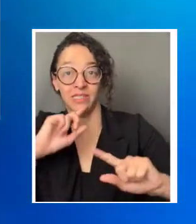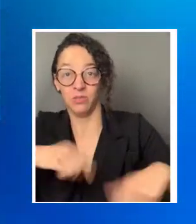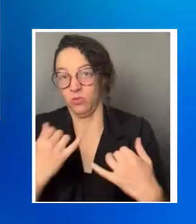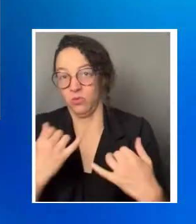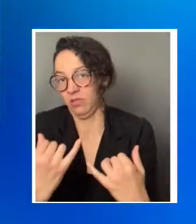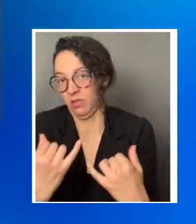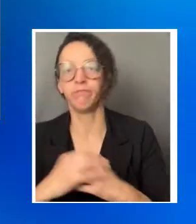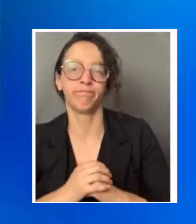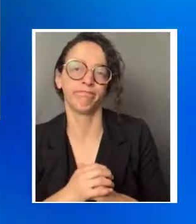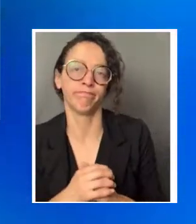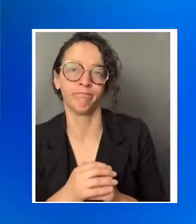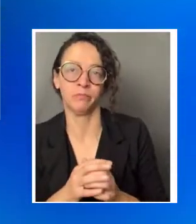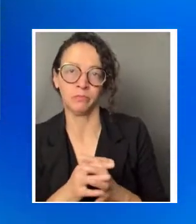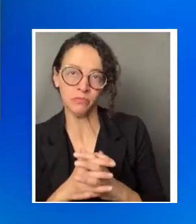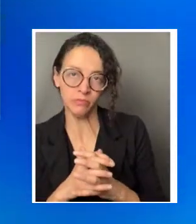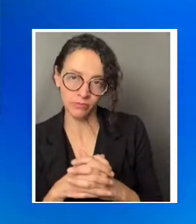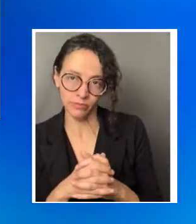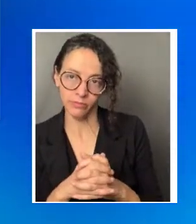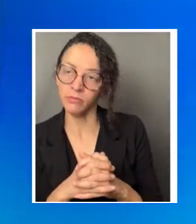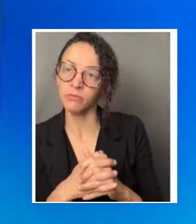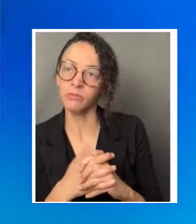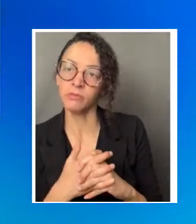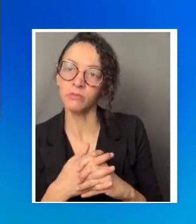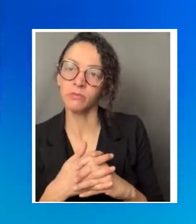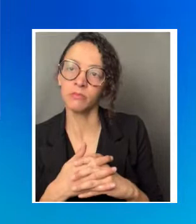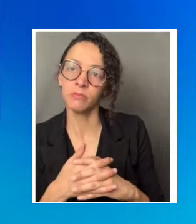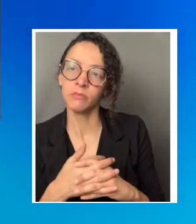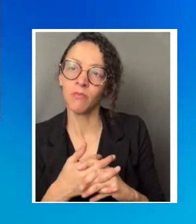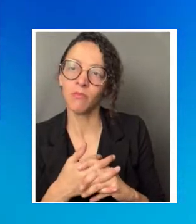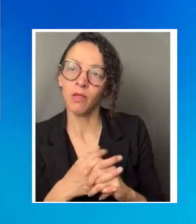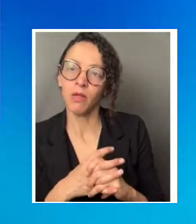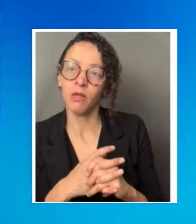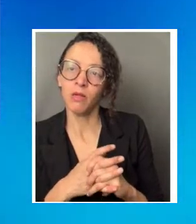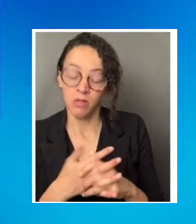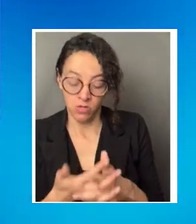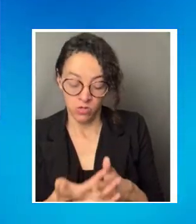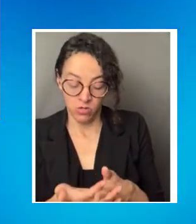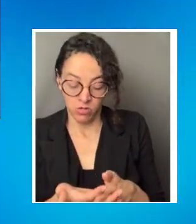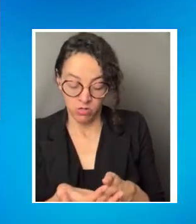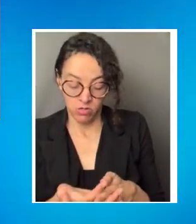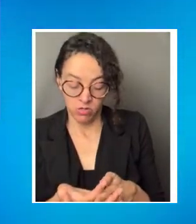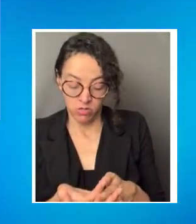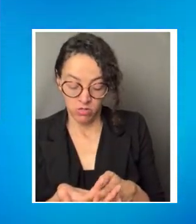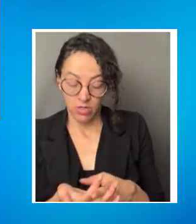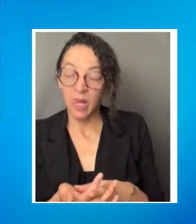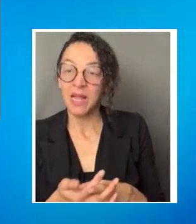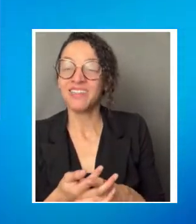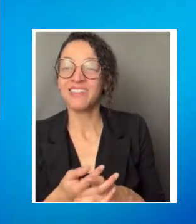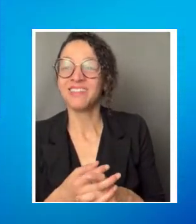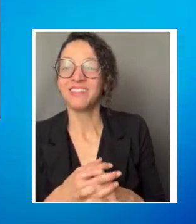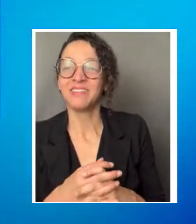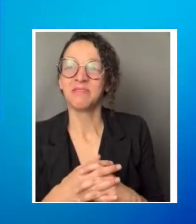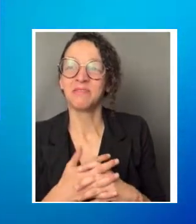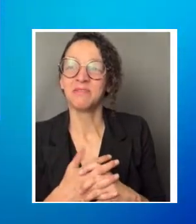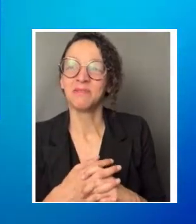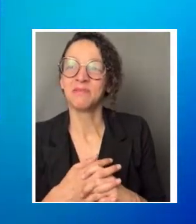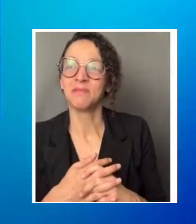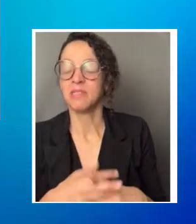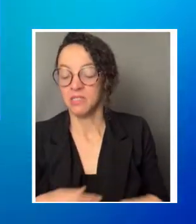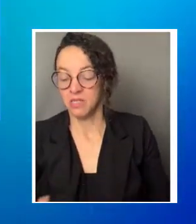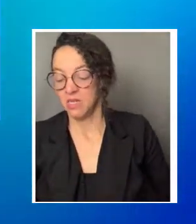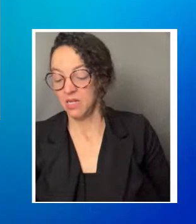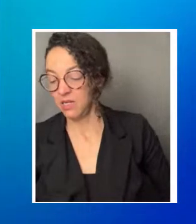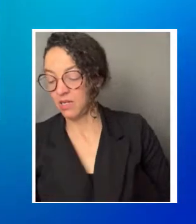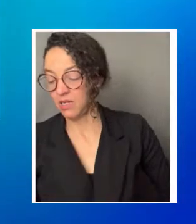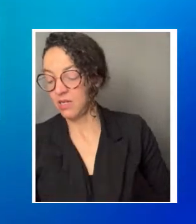And I'll just sit there and count out. Yep. Or I'll just count like in my head, basically. And Yeah, I was allow counting in my that. head too. Cool. And then before I start Yeah.